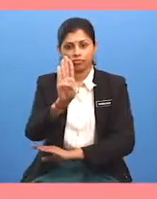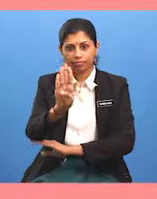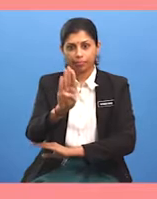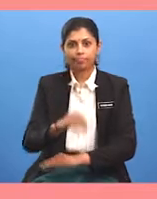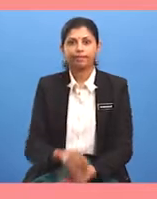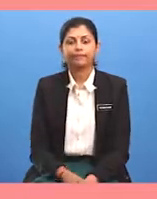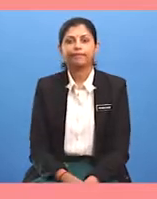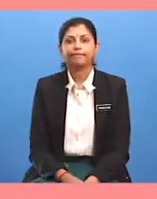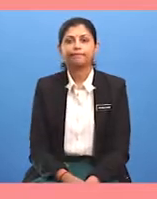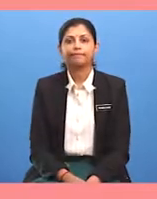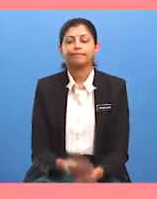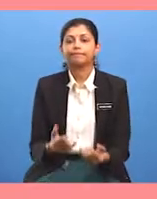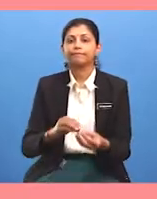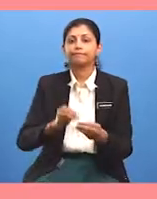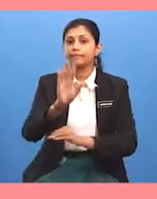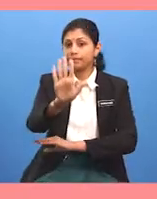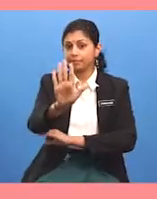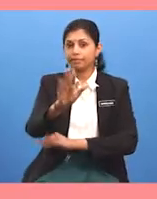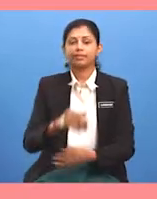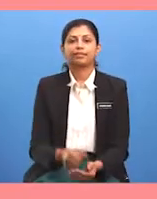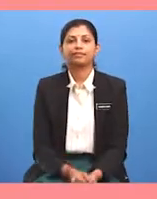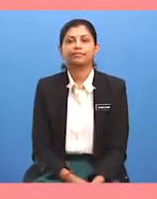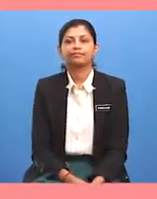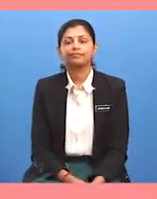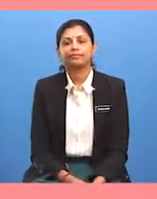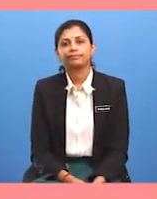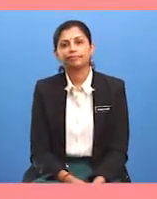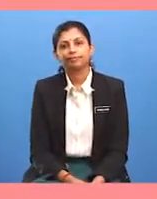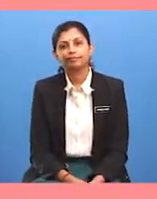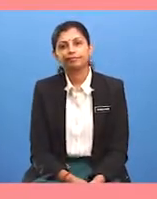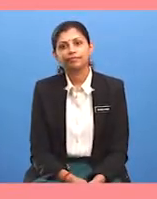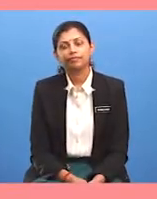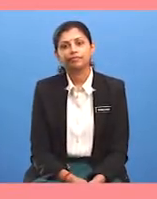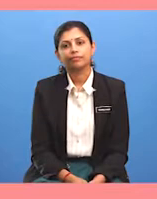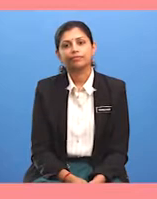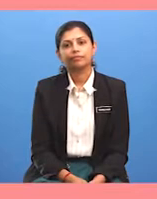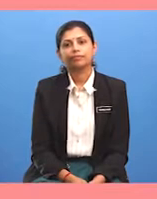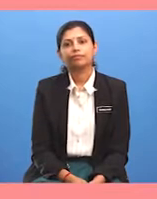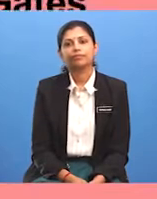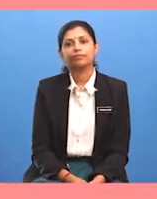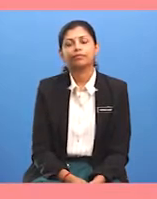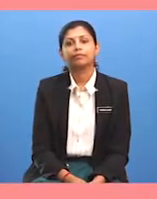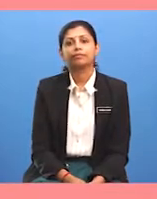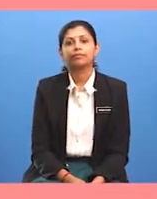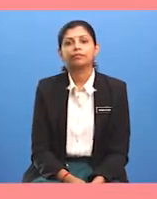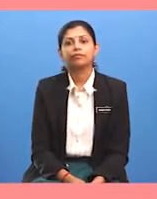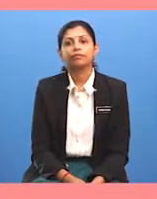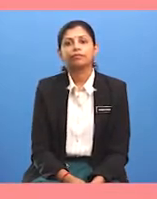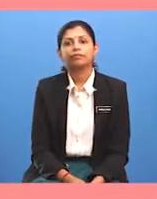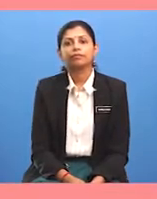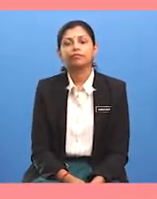Number 5. Which of the following is true of both articles? Is it